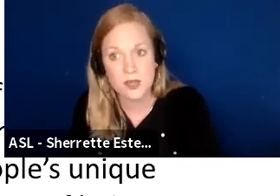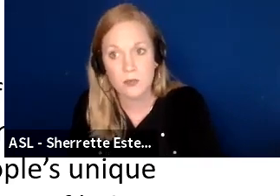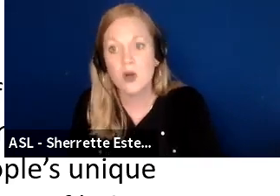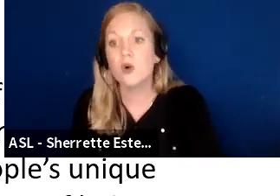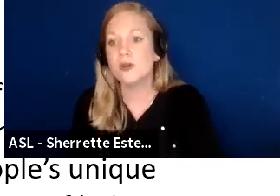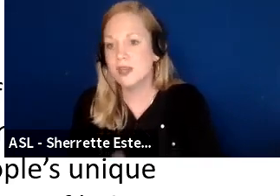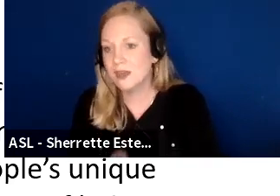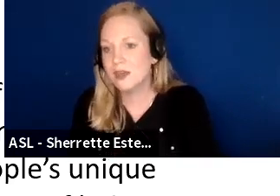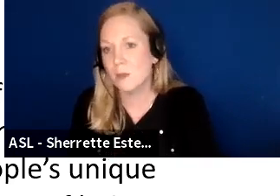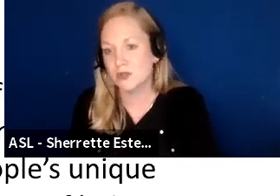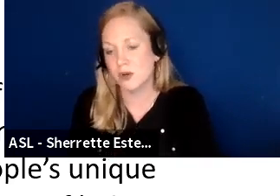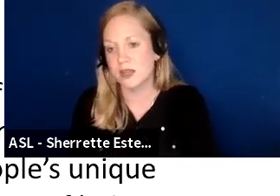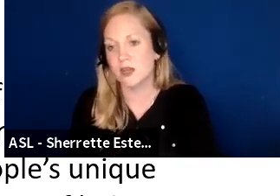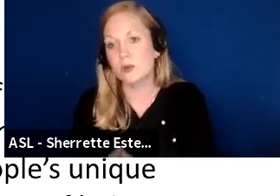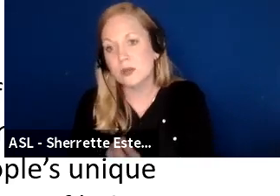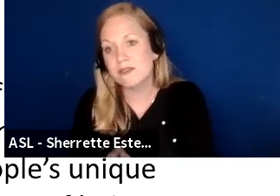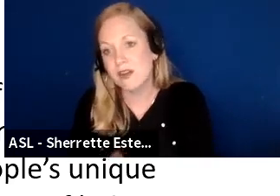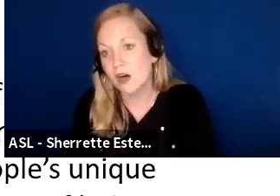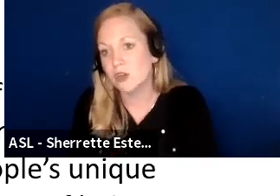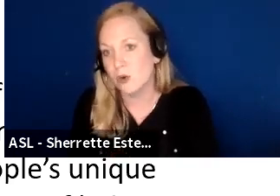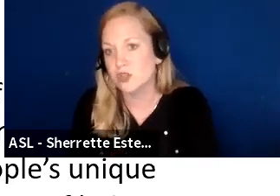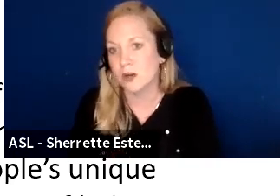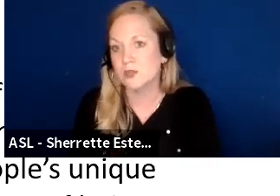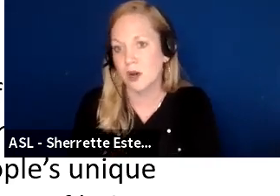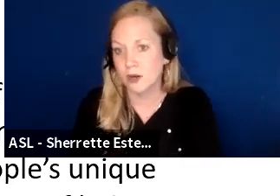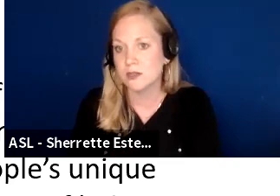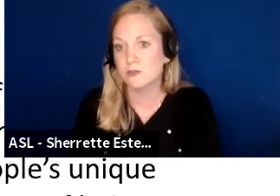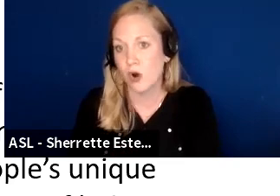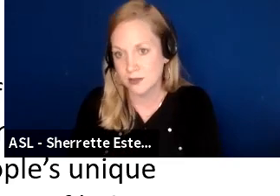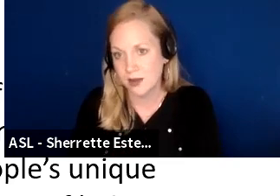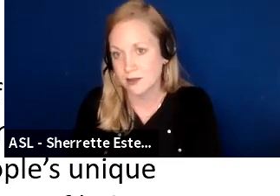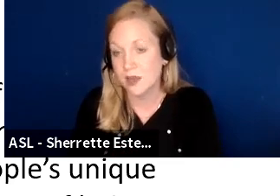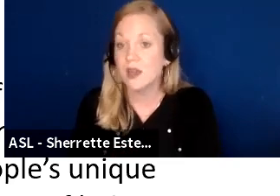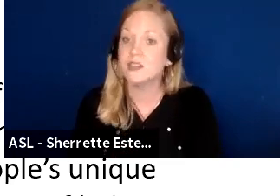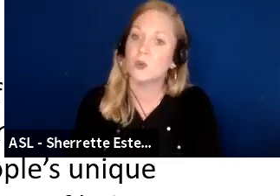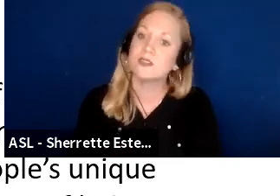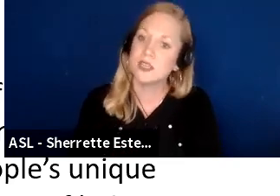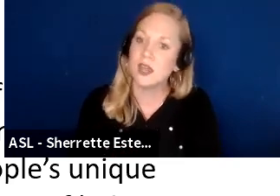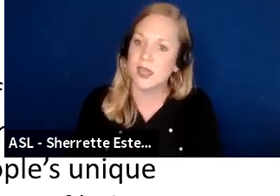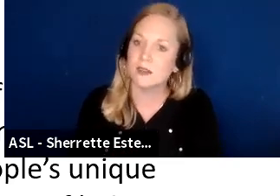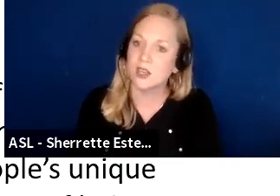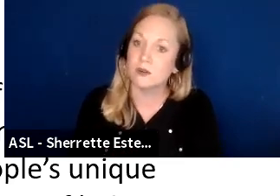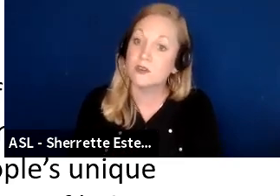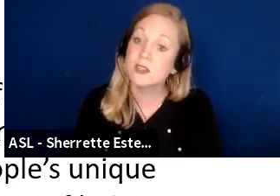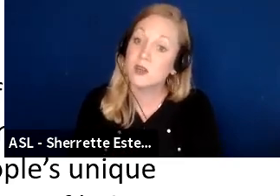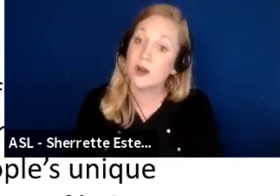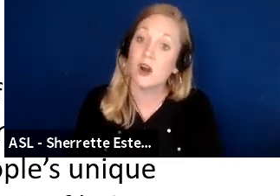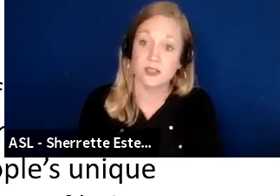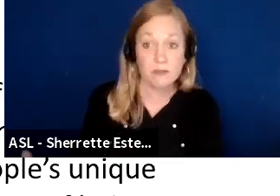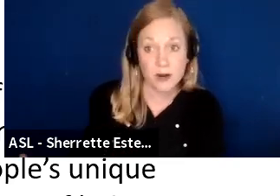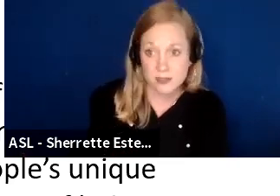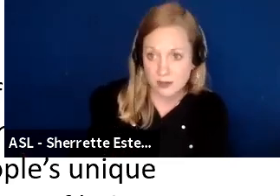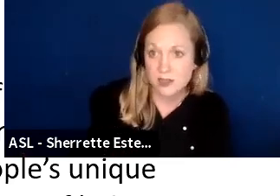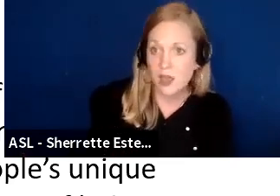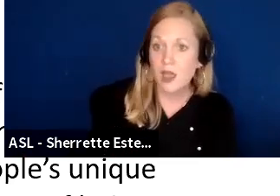for example, we take that opportunity and we really value a transparent process. And so we've seen that at Gallaudet University, where our